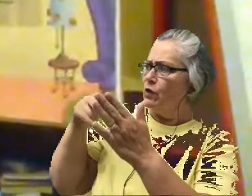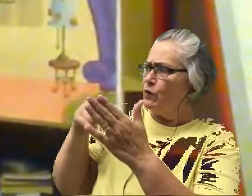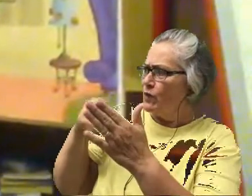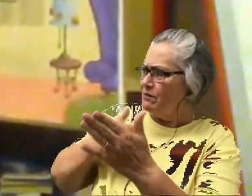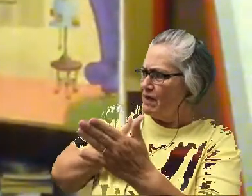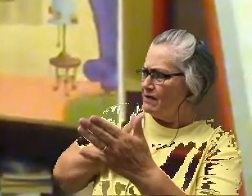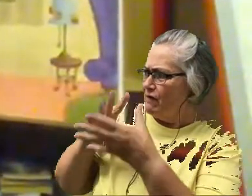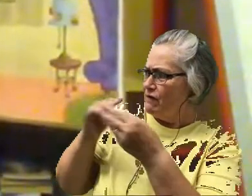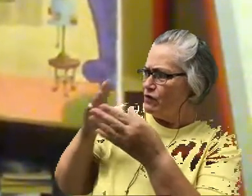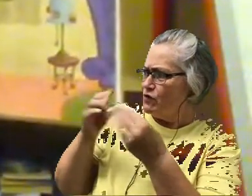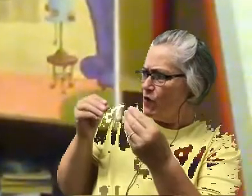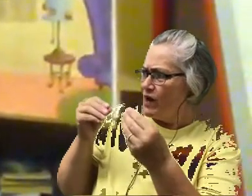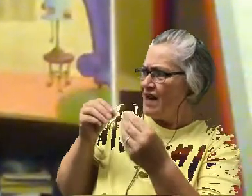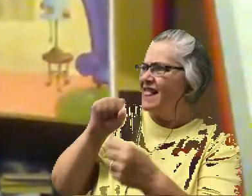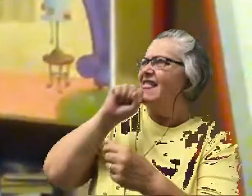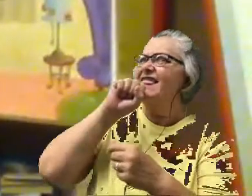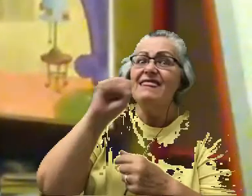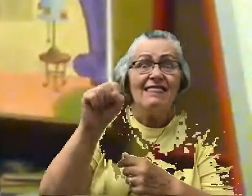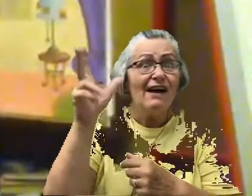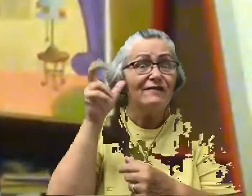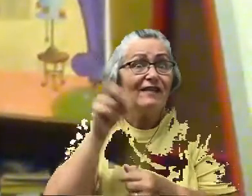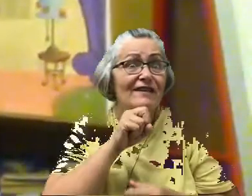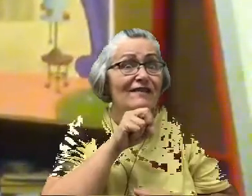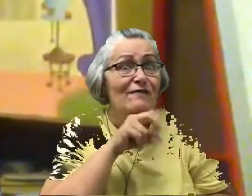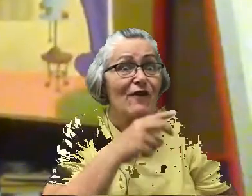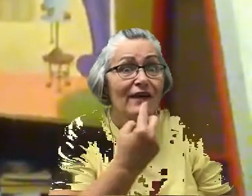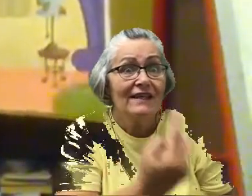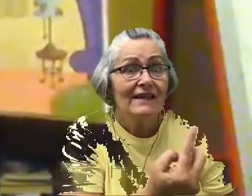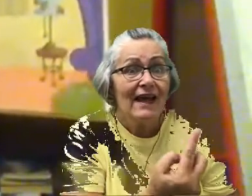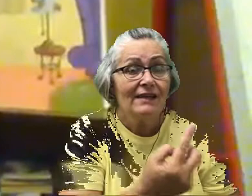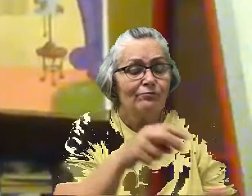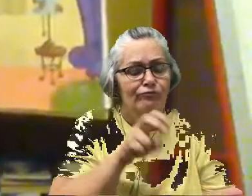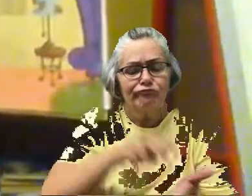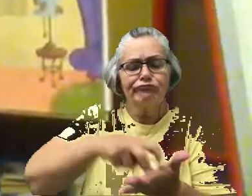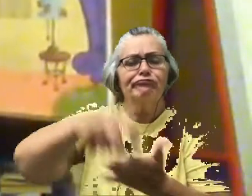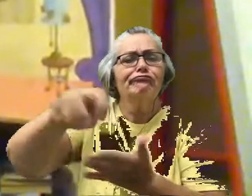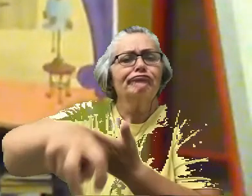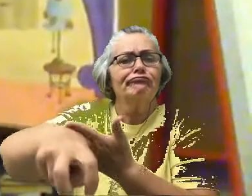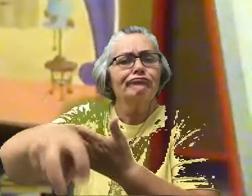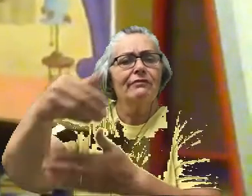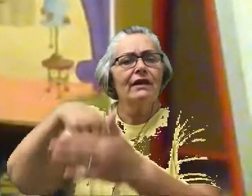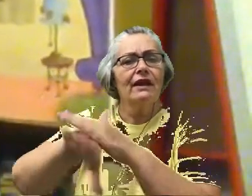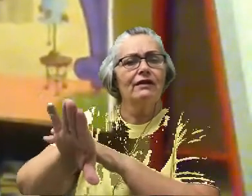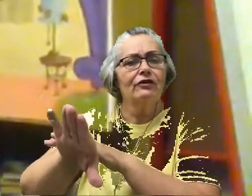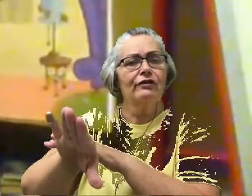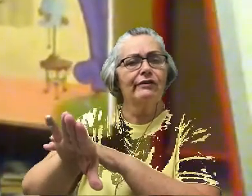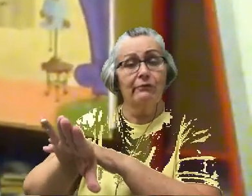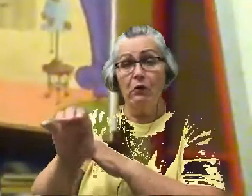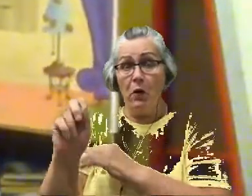story." "Love to listen," Froggy cried, and hopped right inside. "Don't mind, do